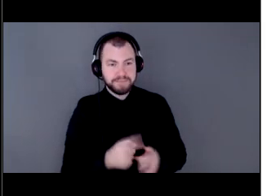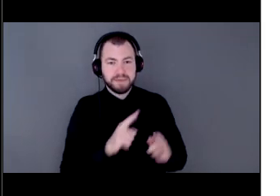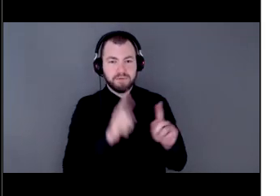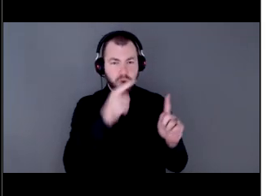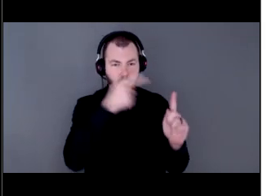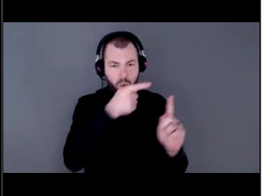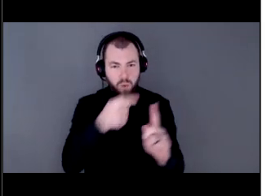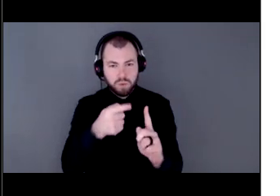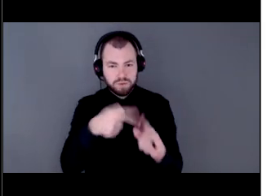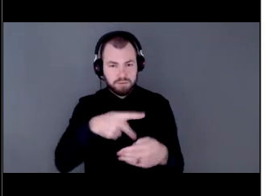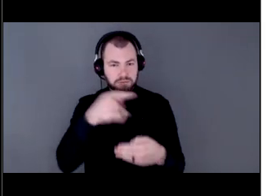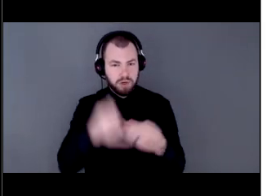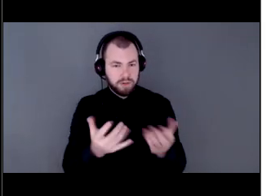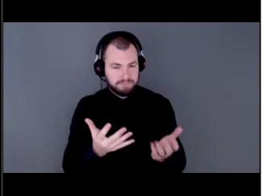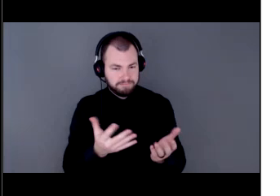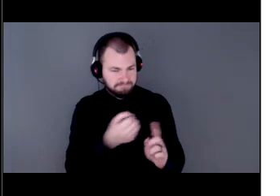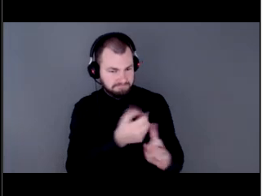have for this project.